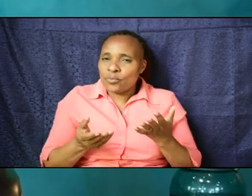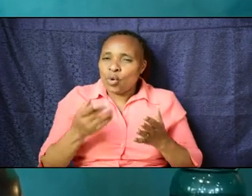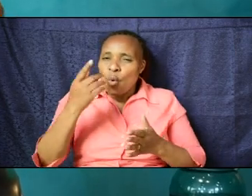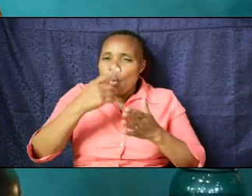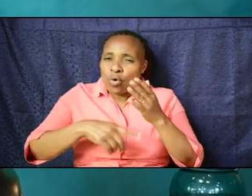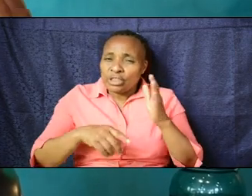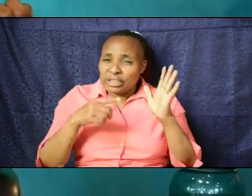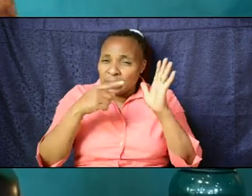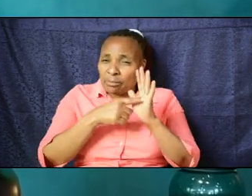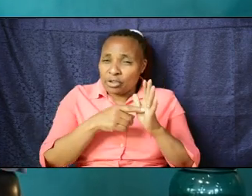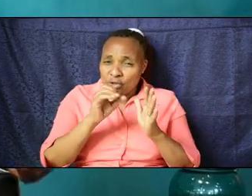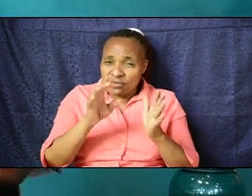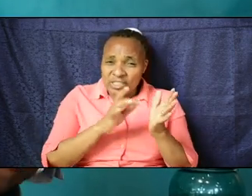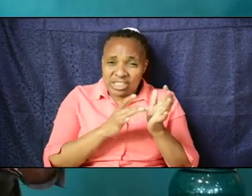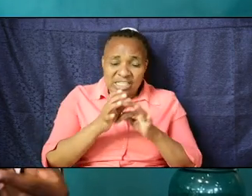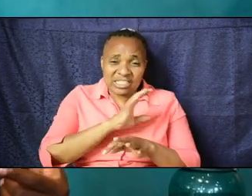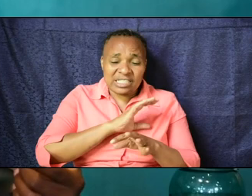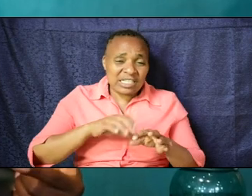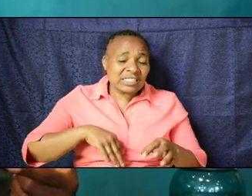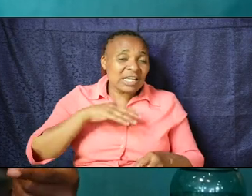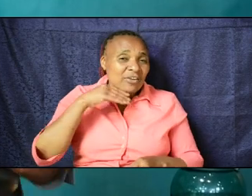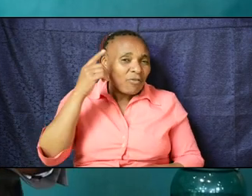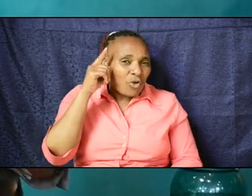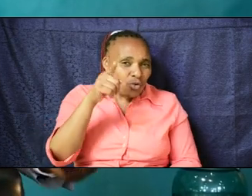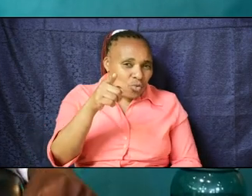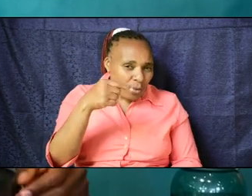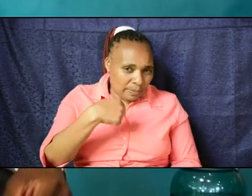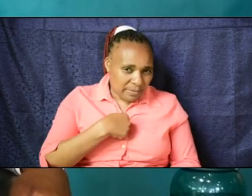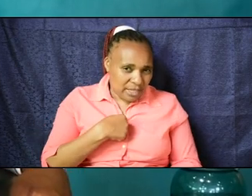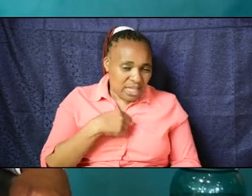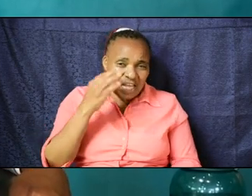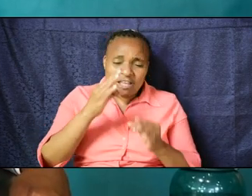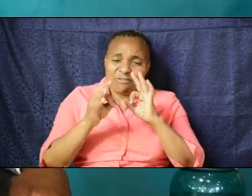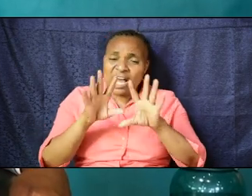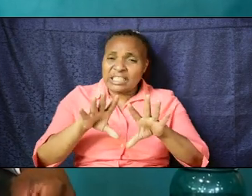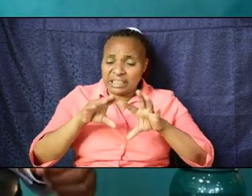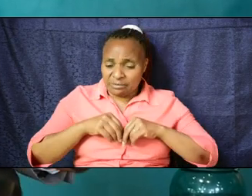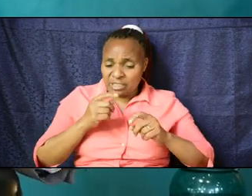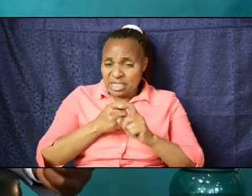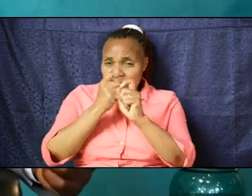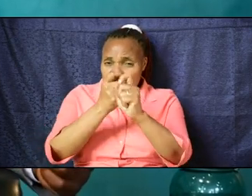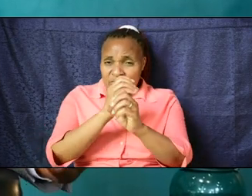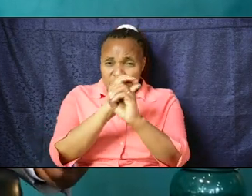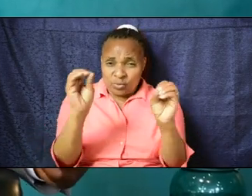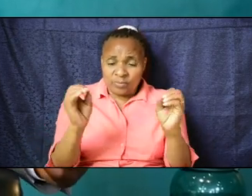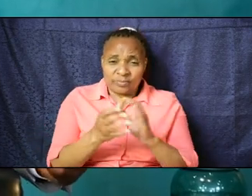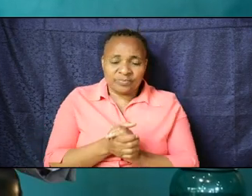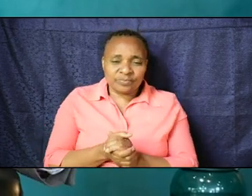is the point of Jesus Christ dying for you and me if we don't accept the gift? You know,